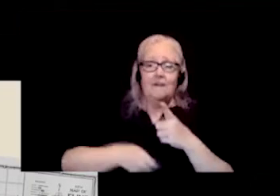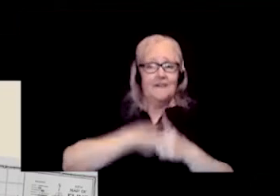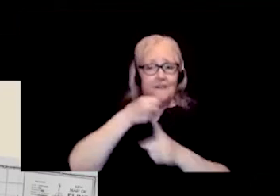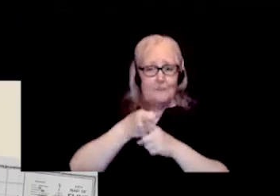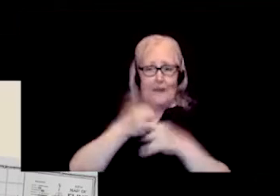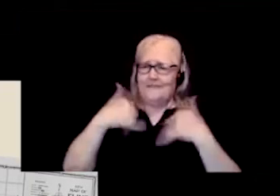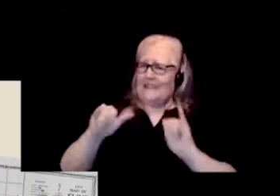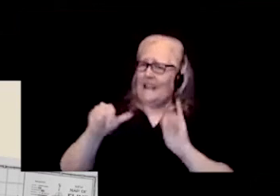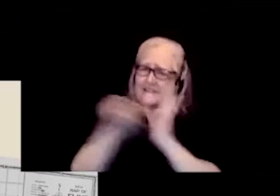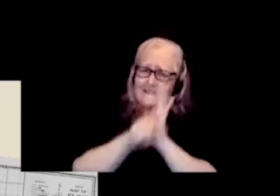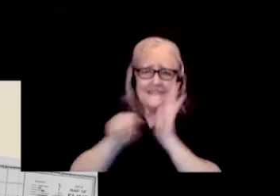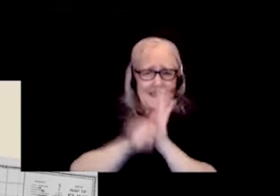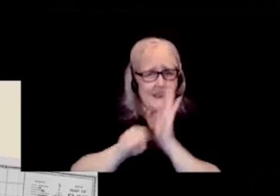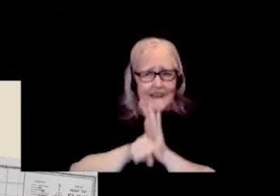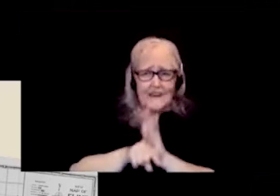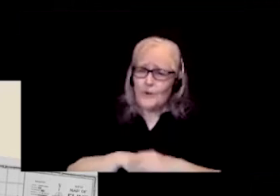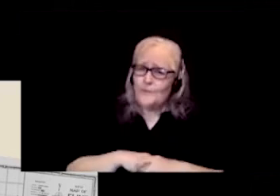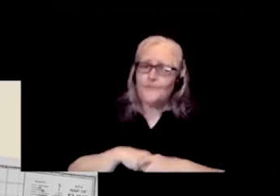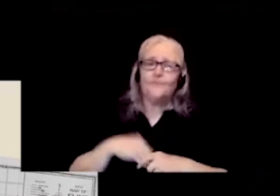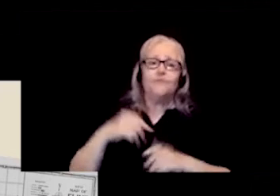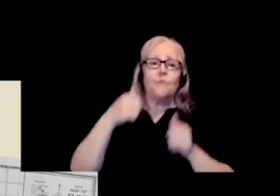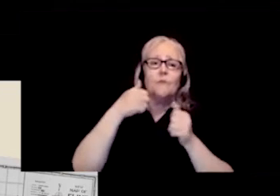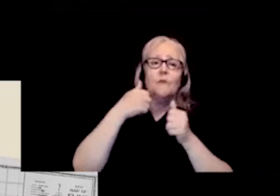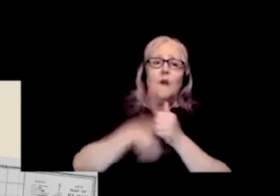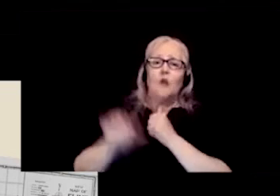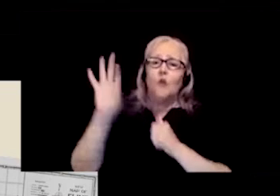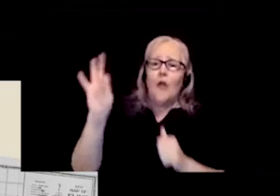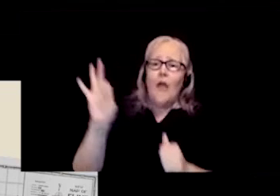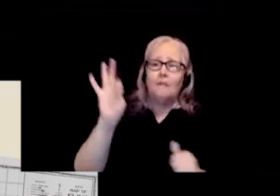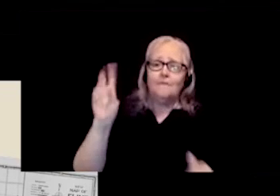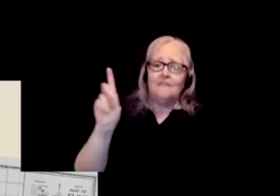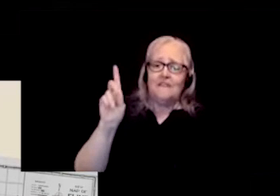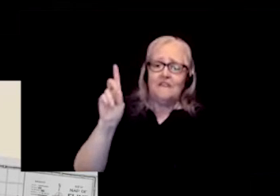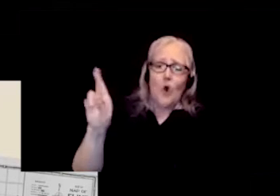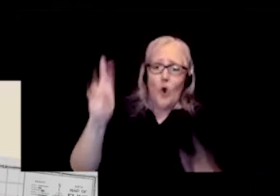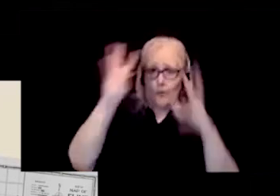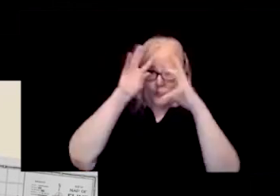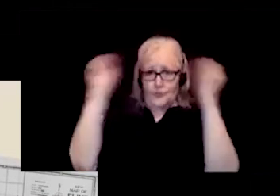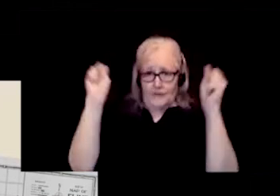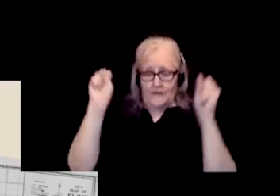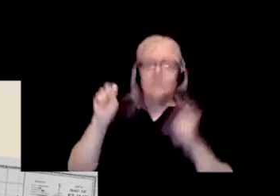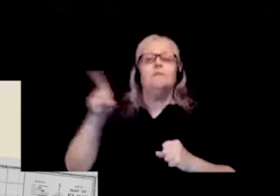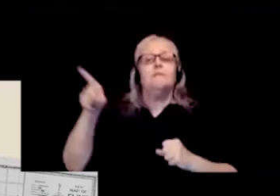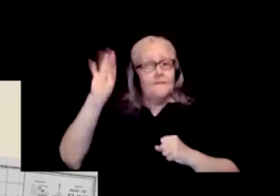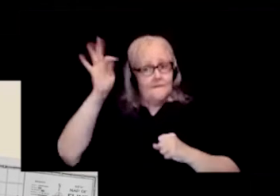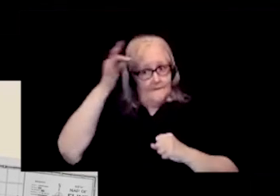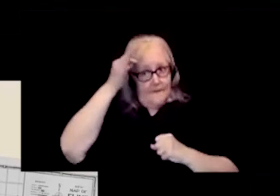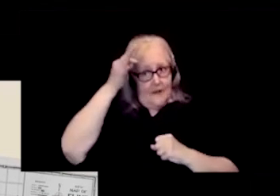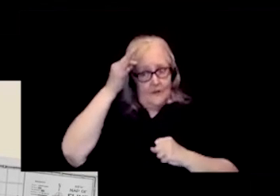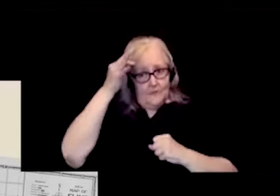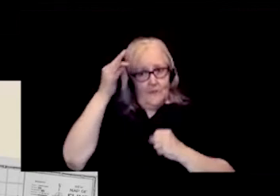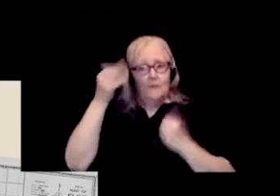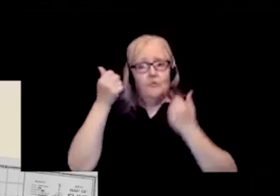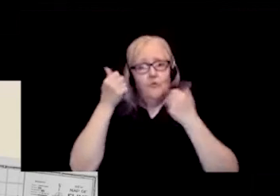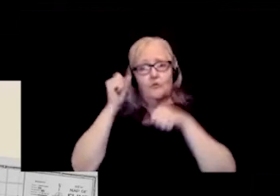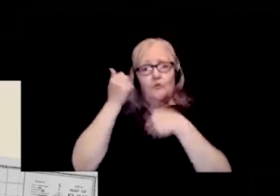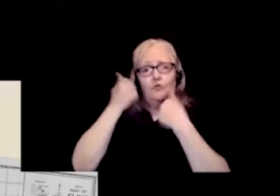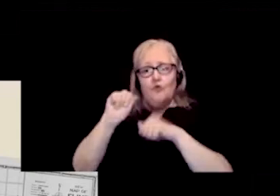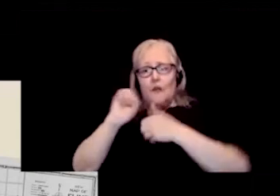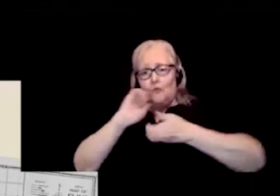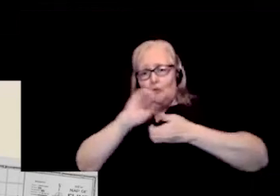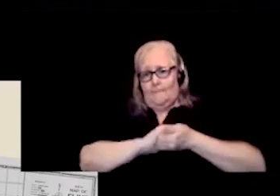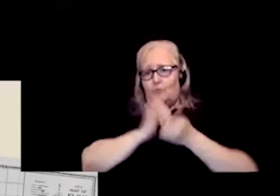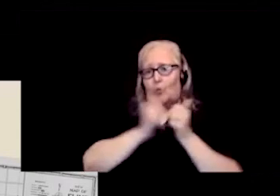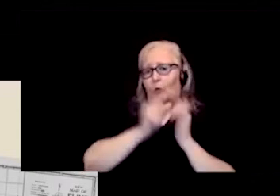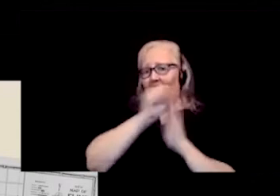know that under the Franklin D. Roosevelt administration, there was an attempt by the federal government in conjunction with state and local